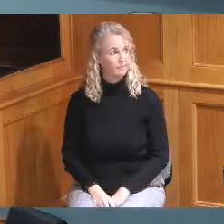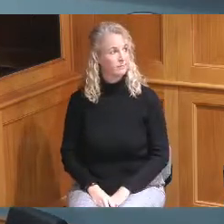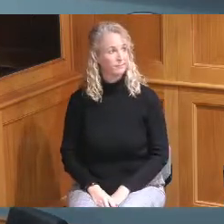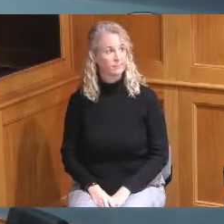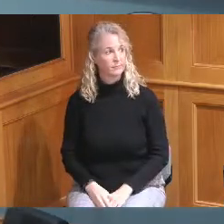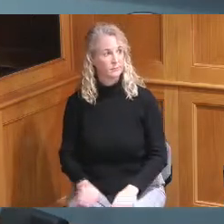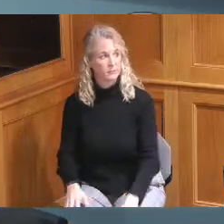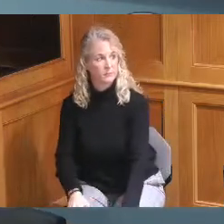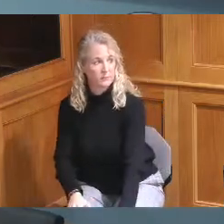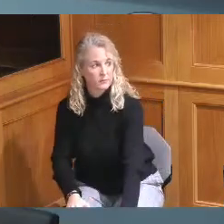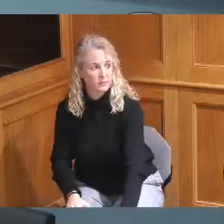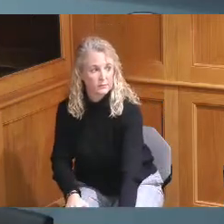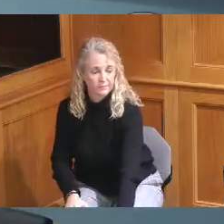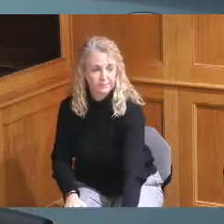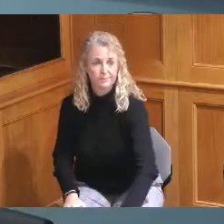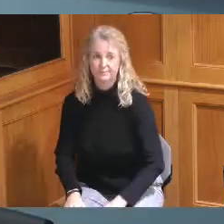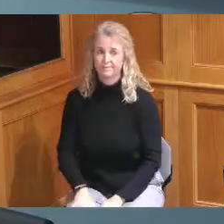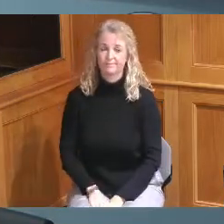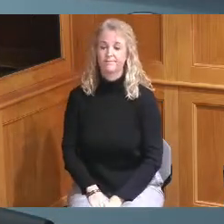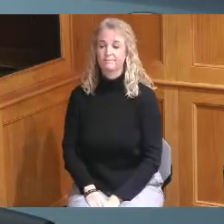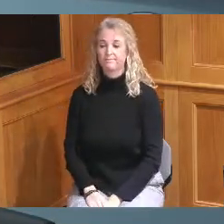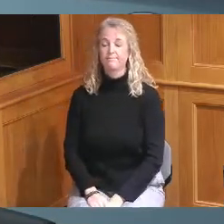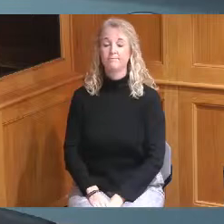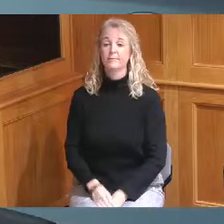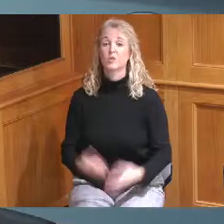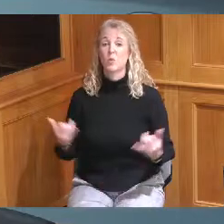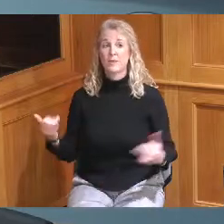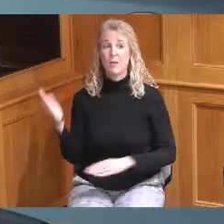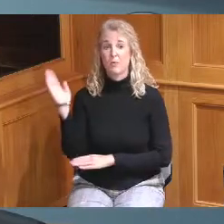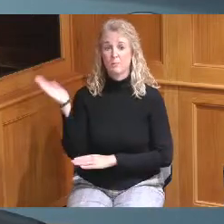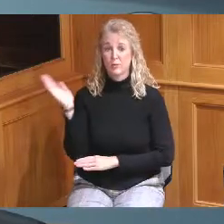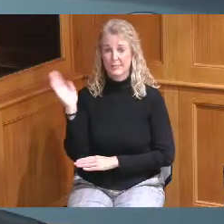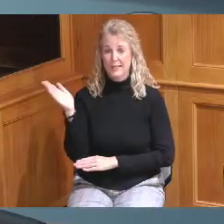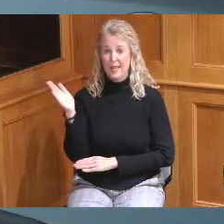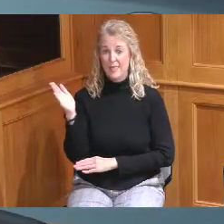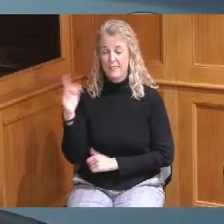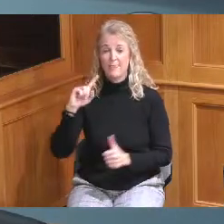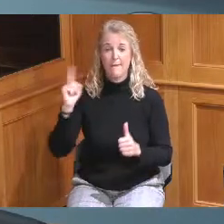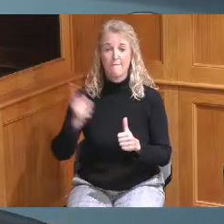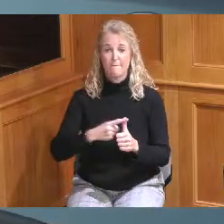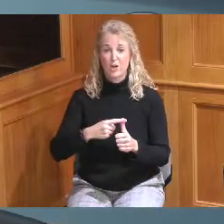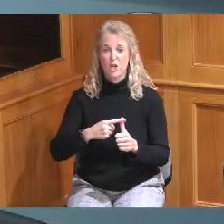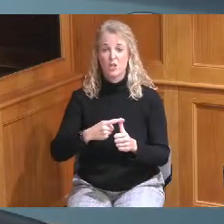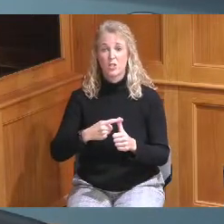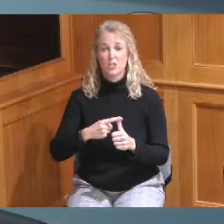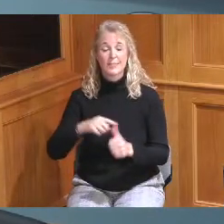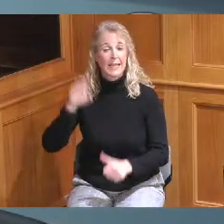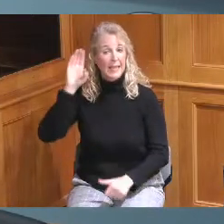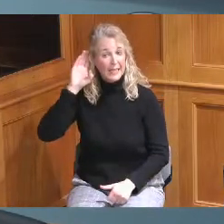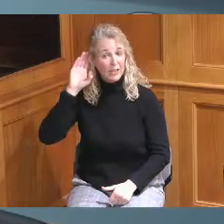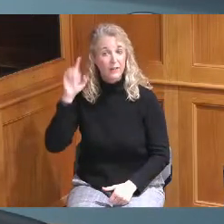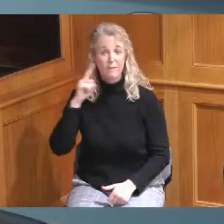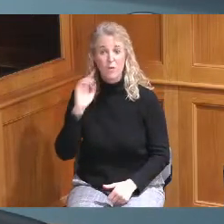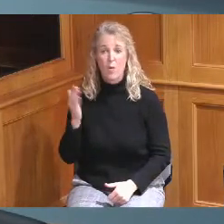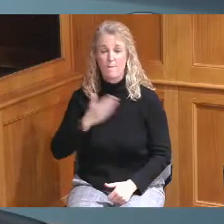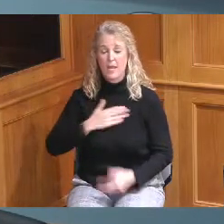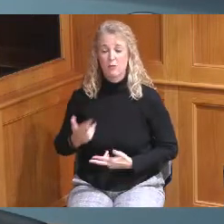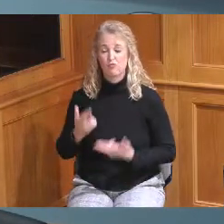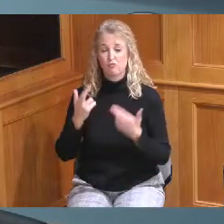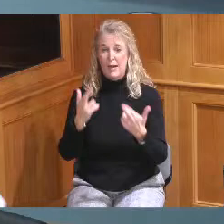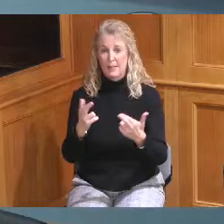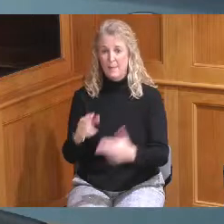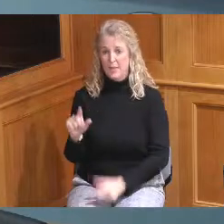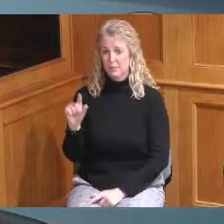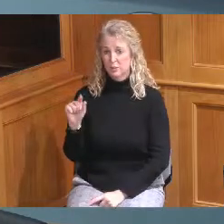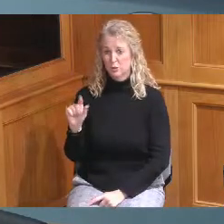So this is a presentation on the first public hearing for the recommended 2025